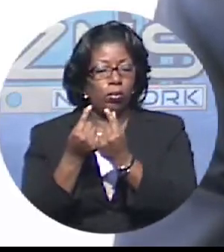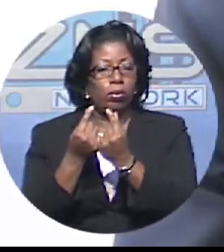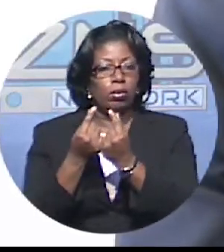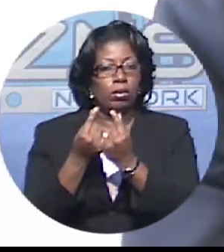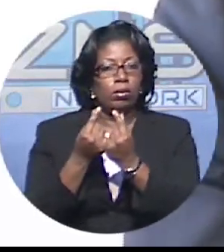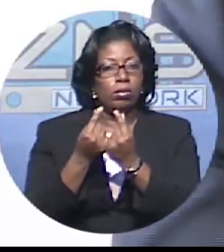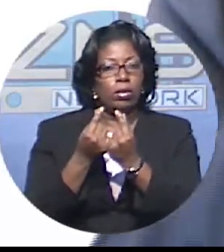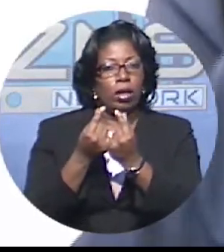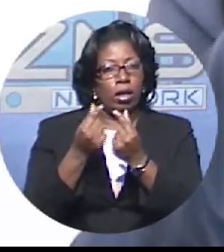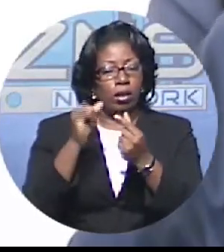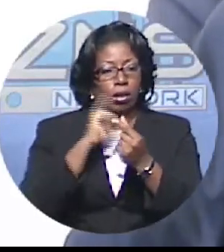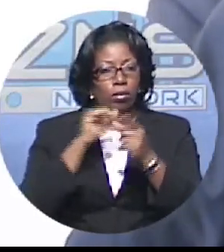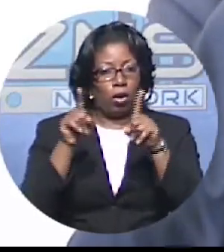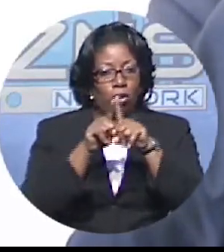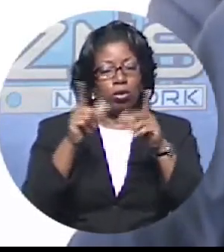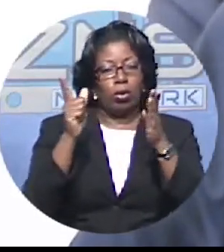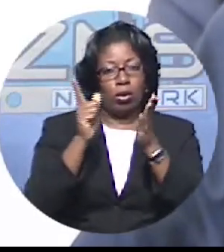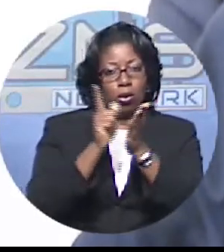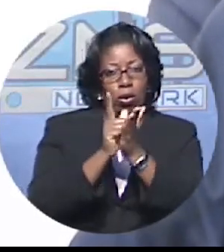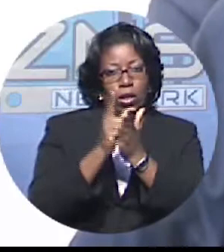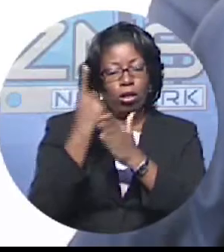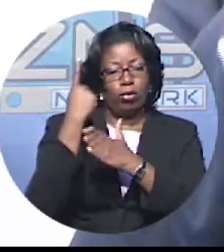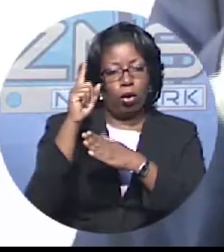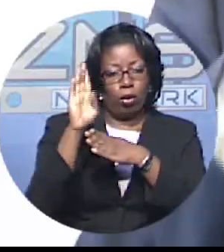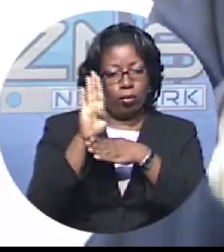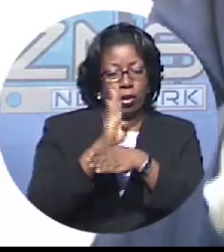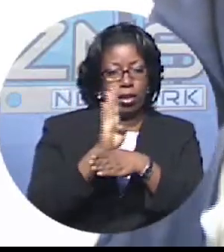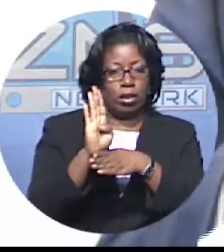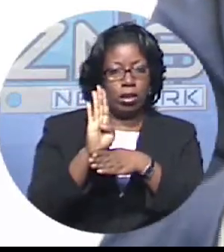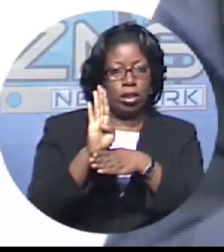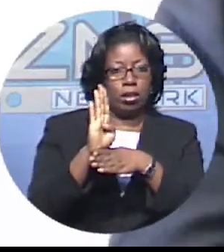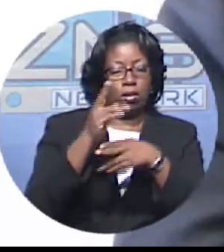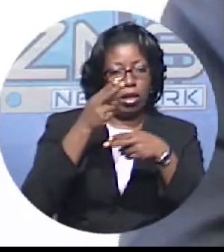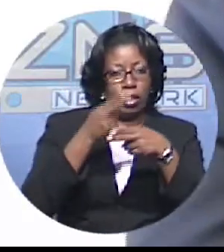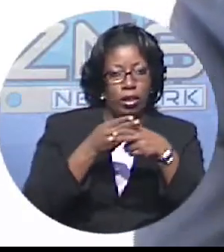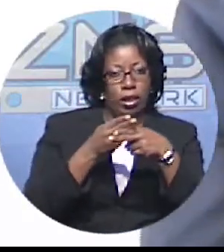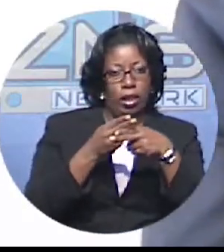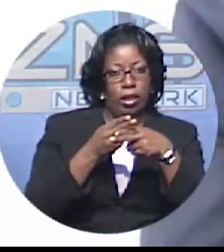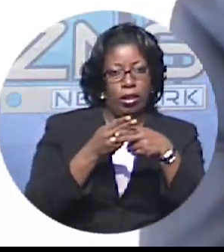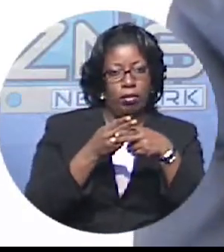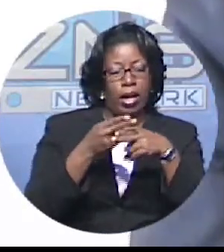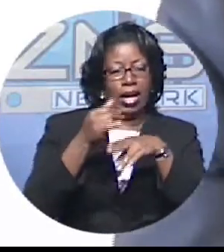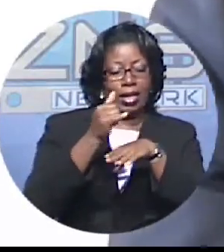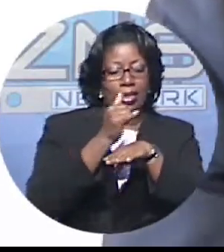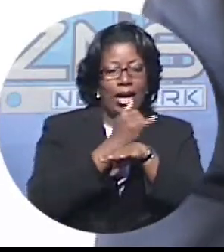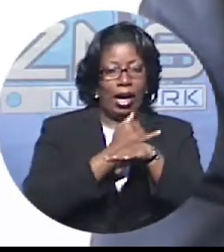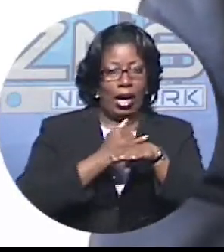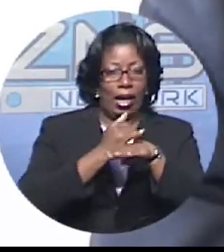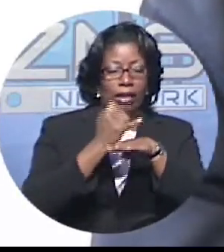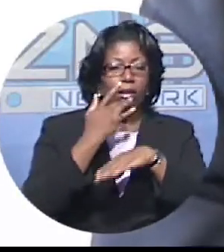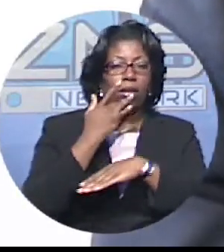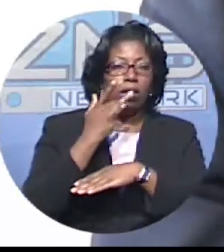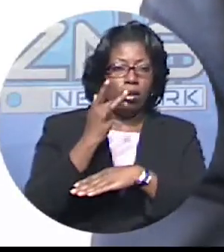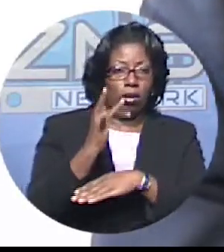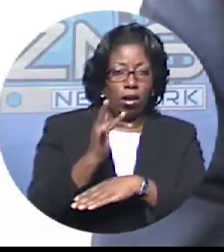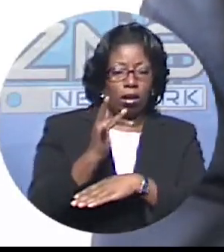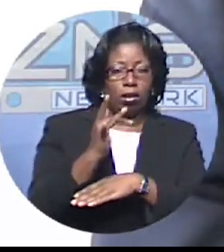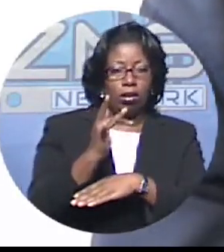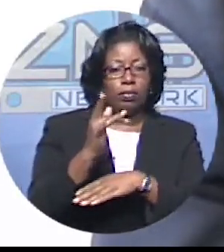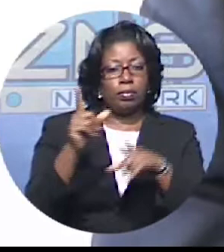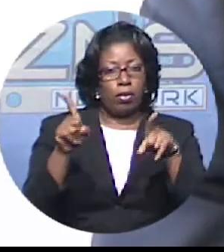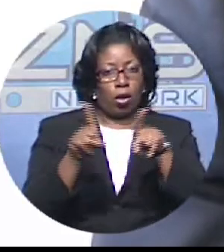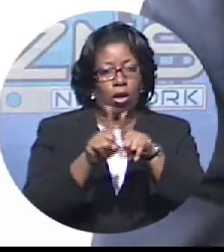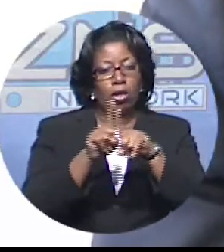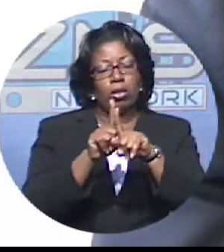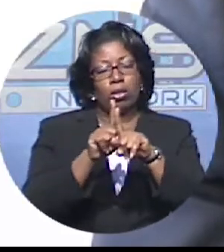I'm instructed by the business that is better known as Island Luck. And I'm